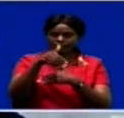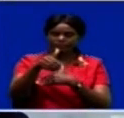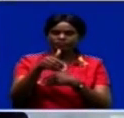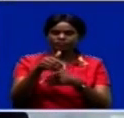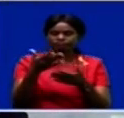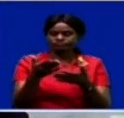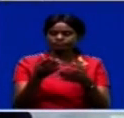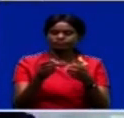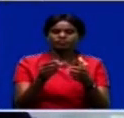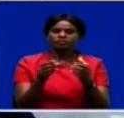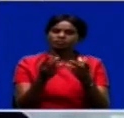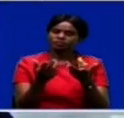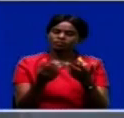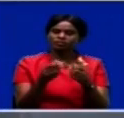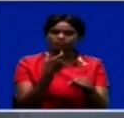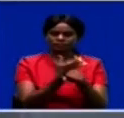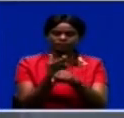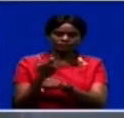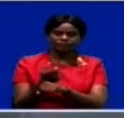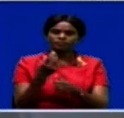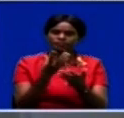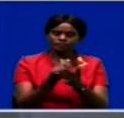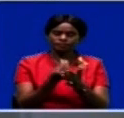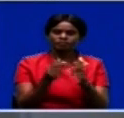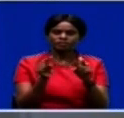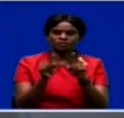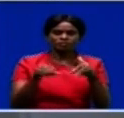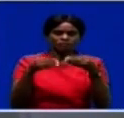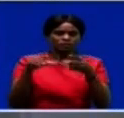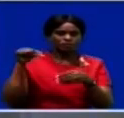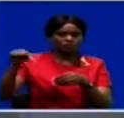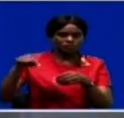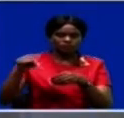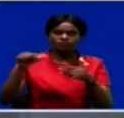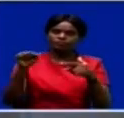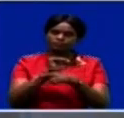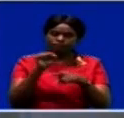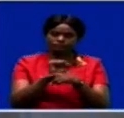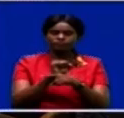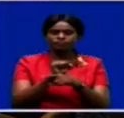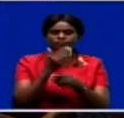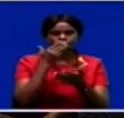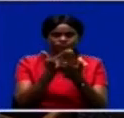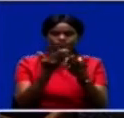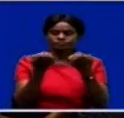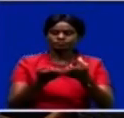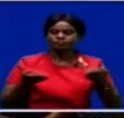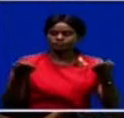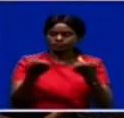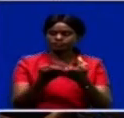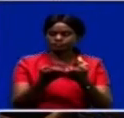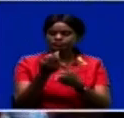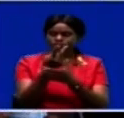critical resources and to ensure delivery of quality training in a conducive environment both